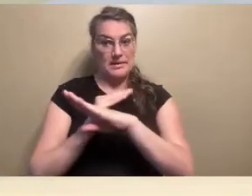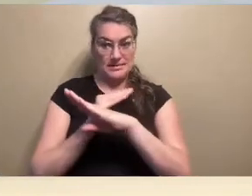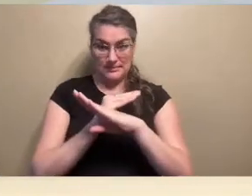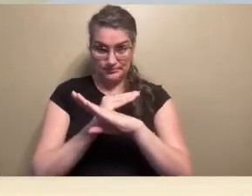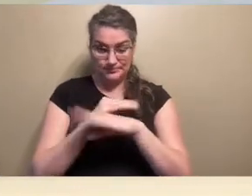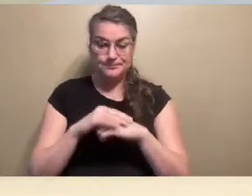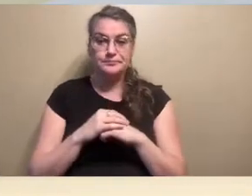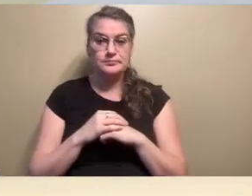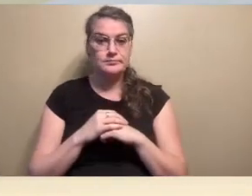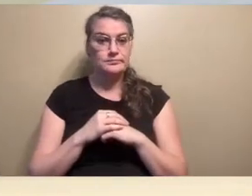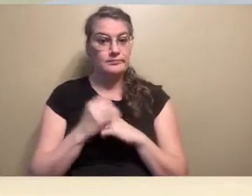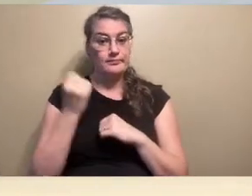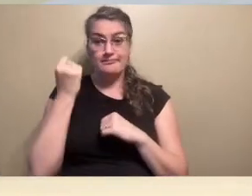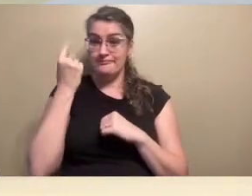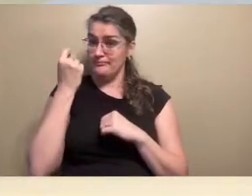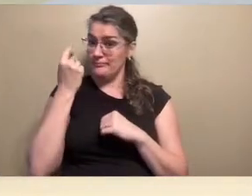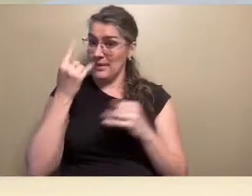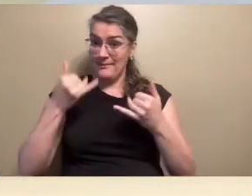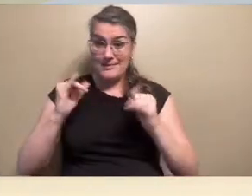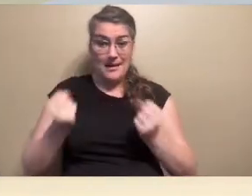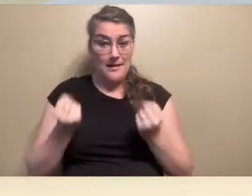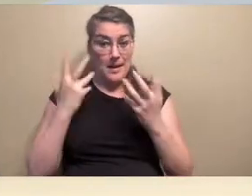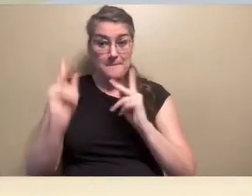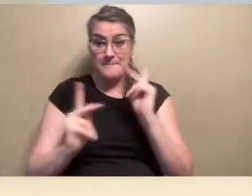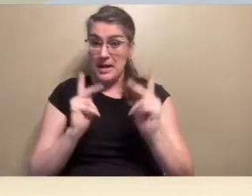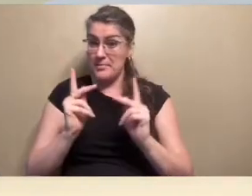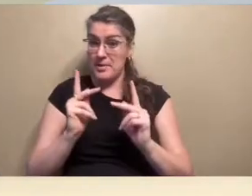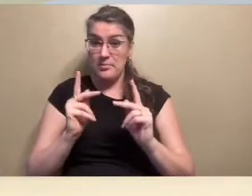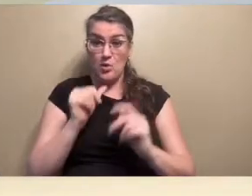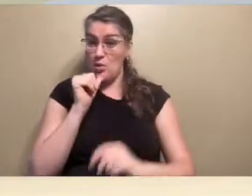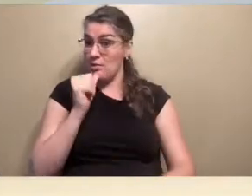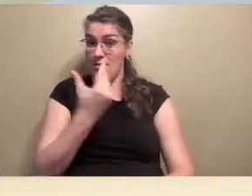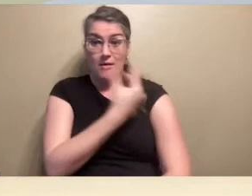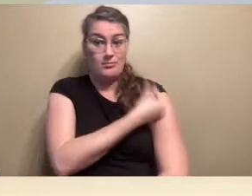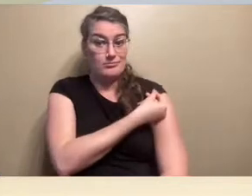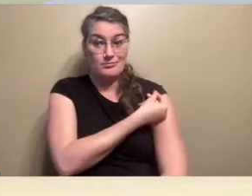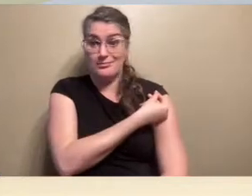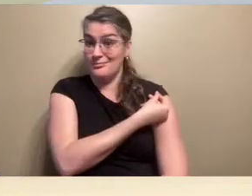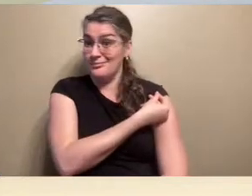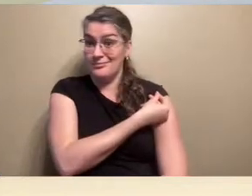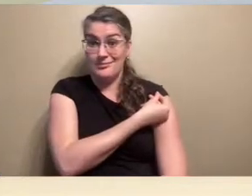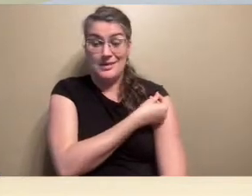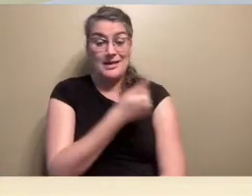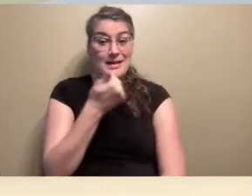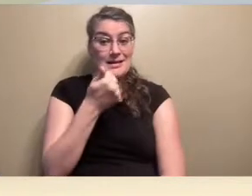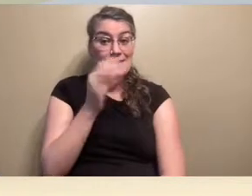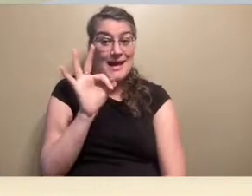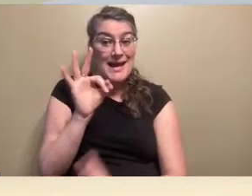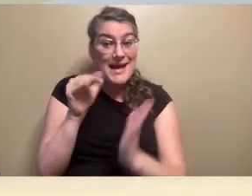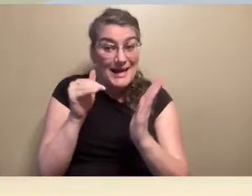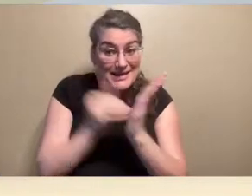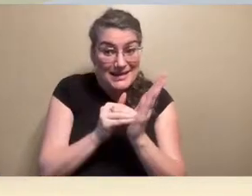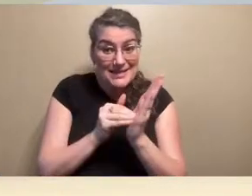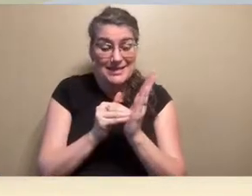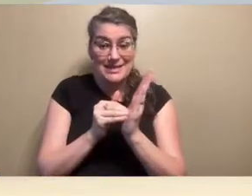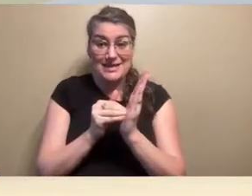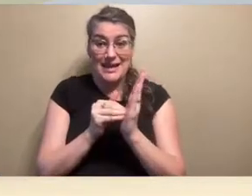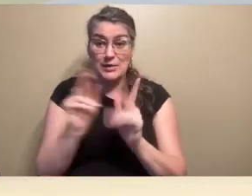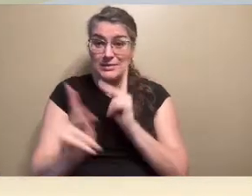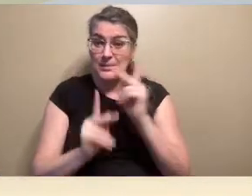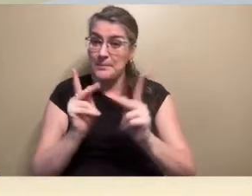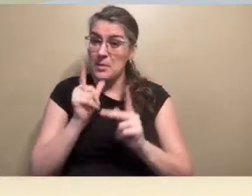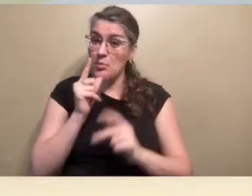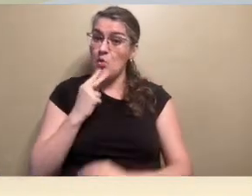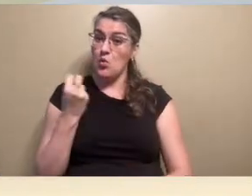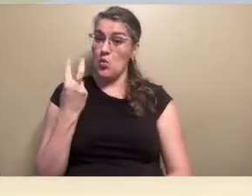of island residents who are not fully vaccinated. And that includes 19,000 youth under the age of 12 who are not yet eligible